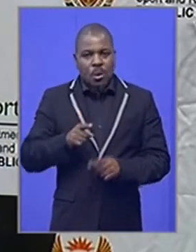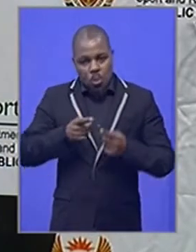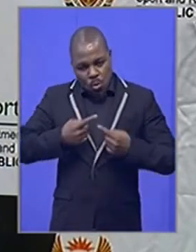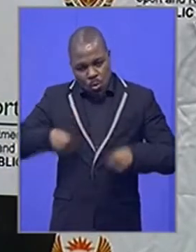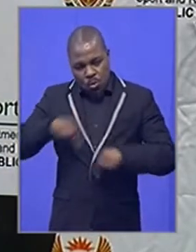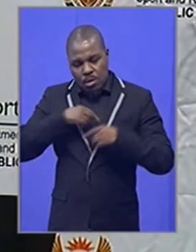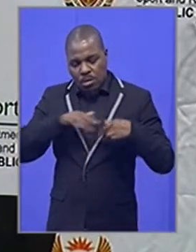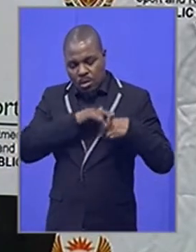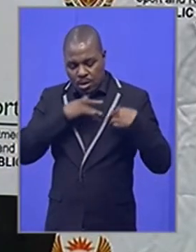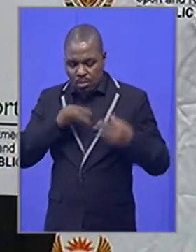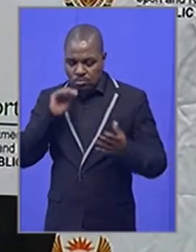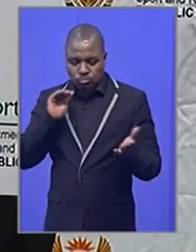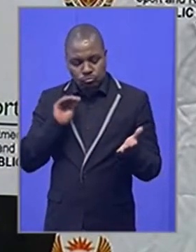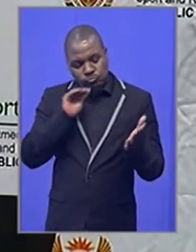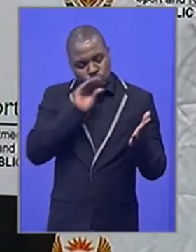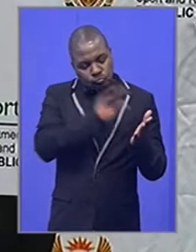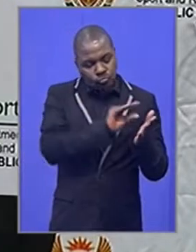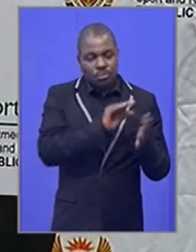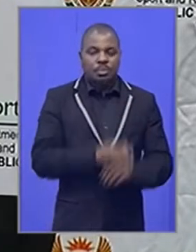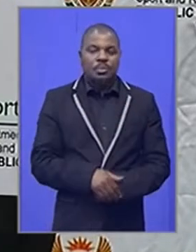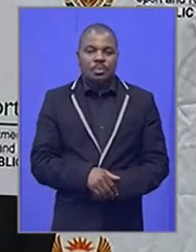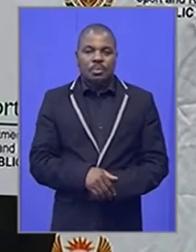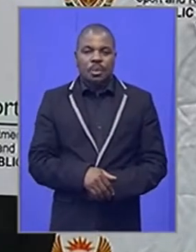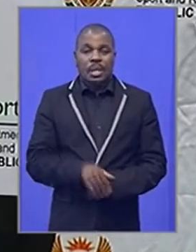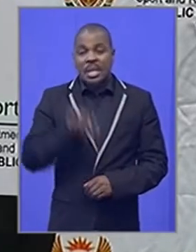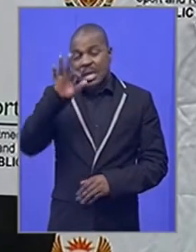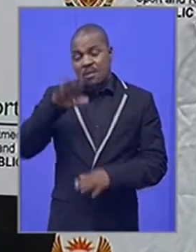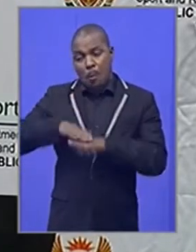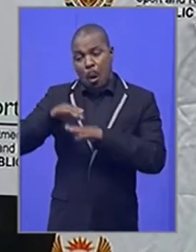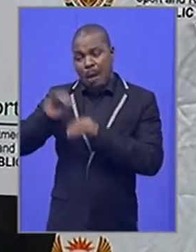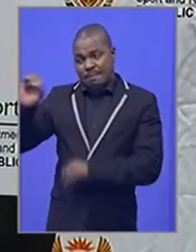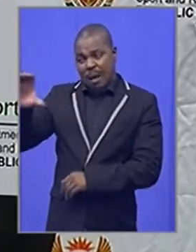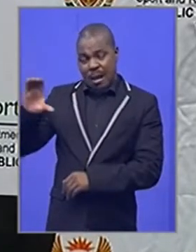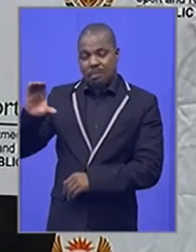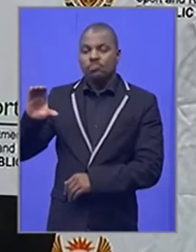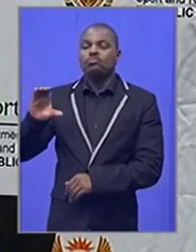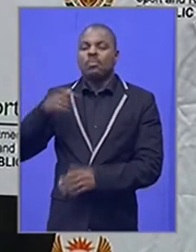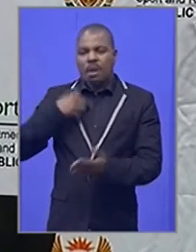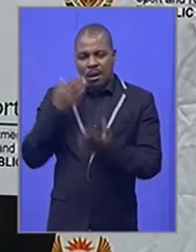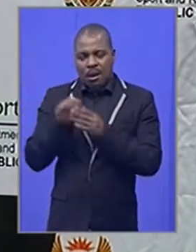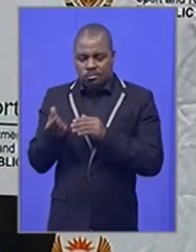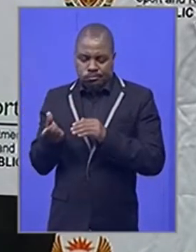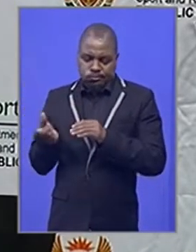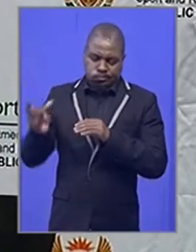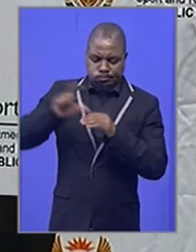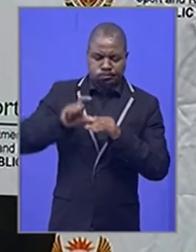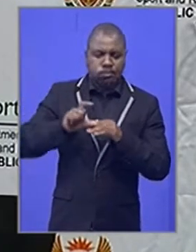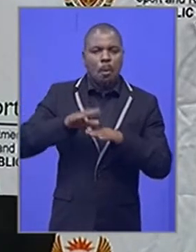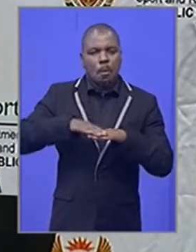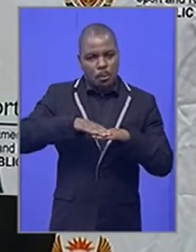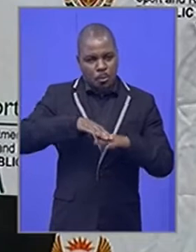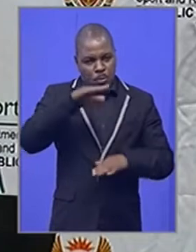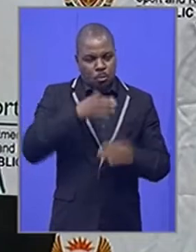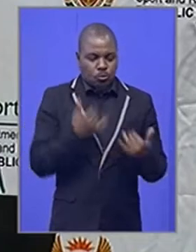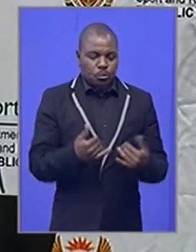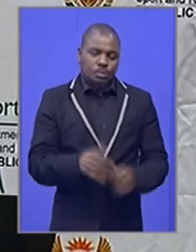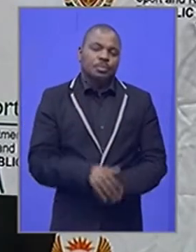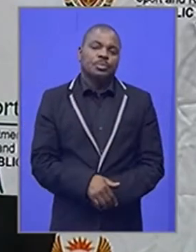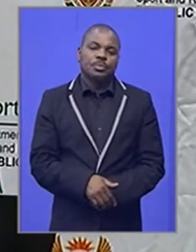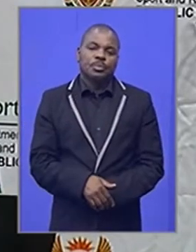bottom of our hearts. If we had more, we would increase what we are giving you here